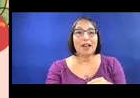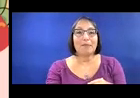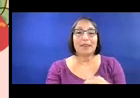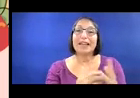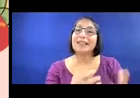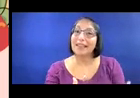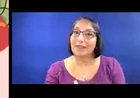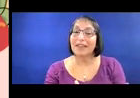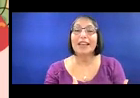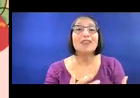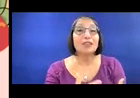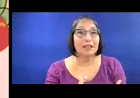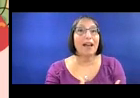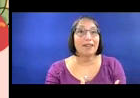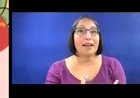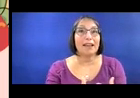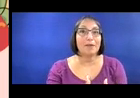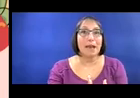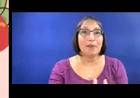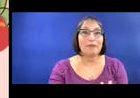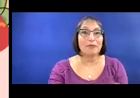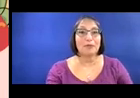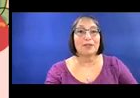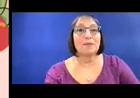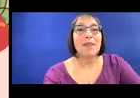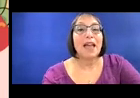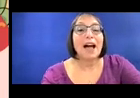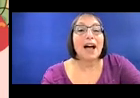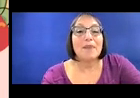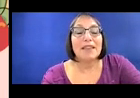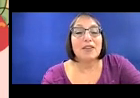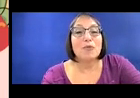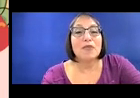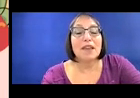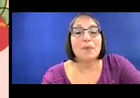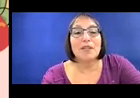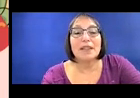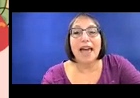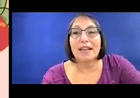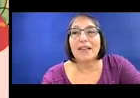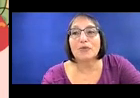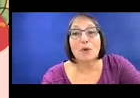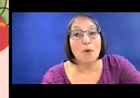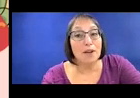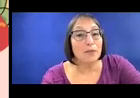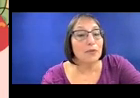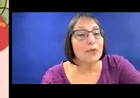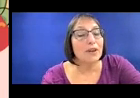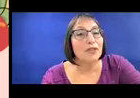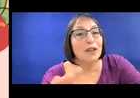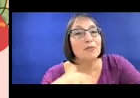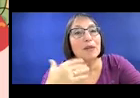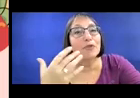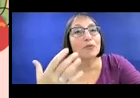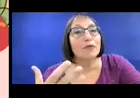because I think of the, the high anxiety that was happening for students. And then the cool thing was adding class recording. So, students had